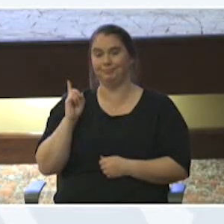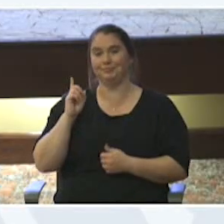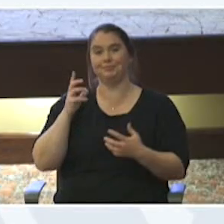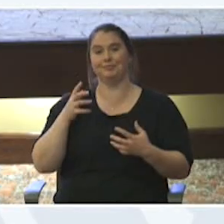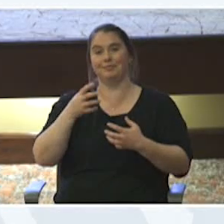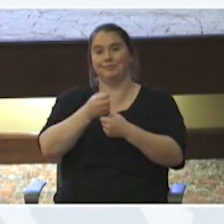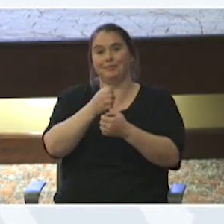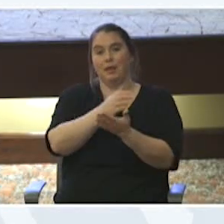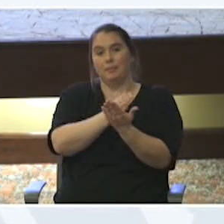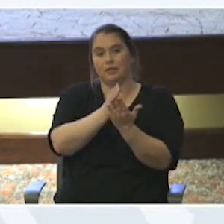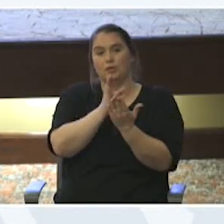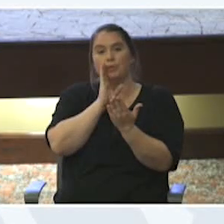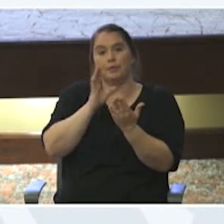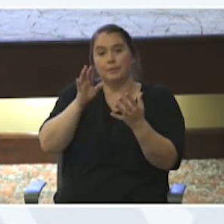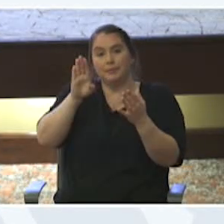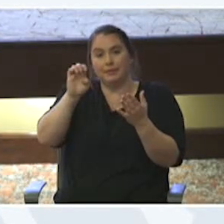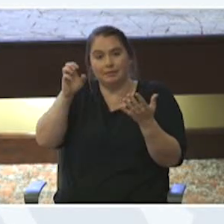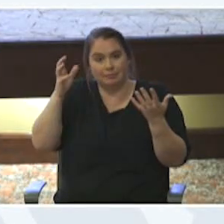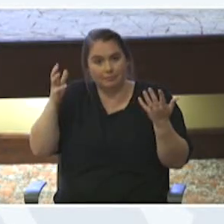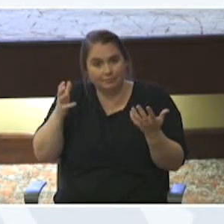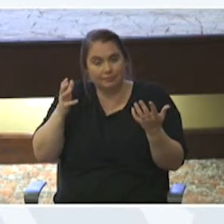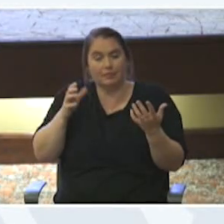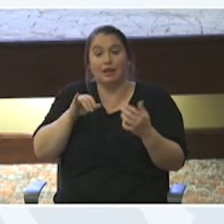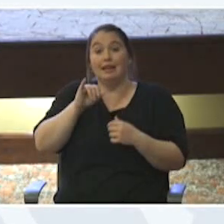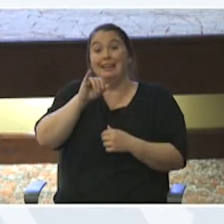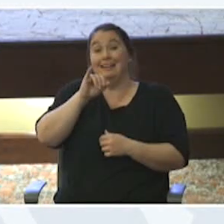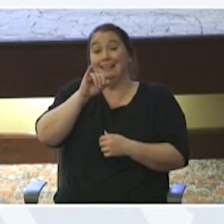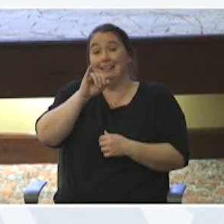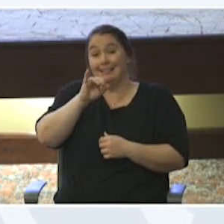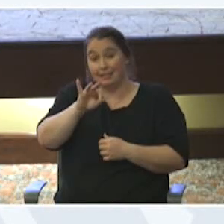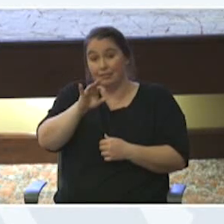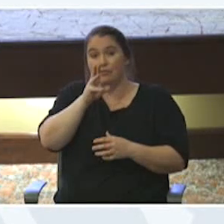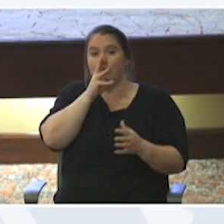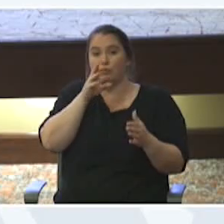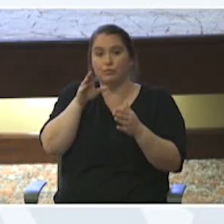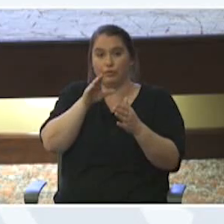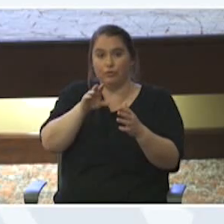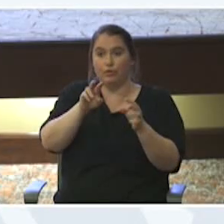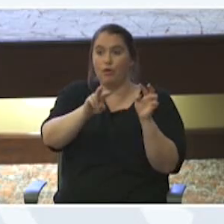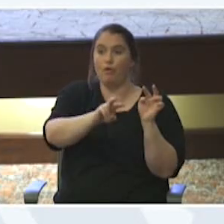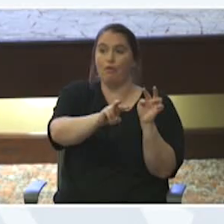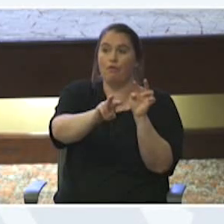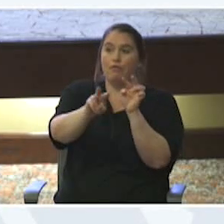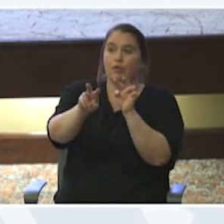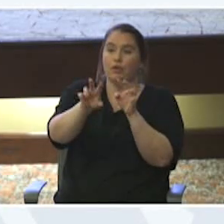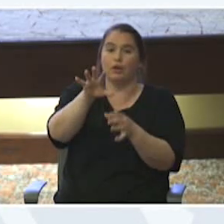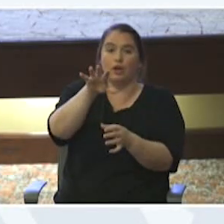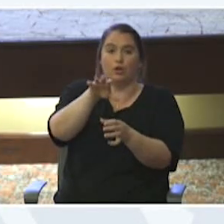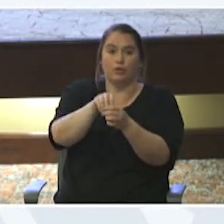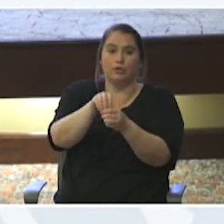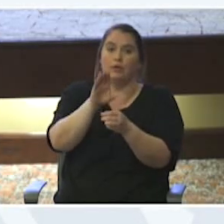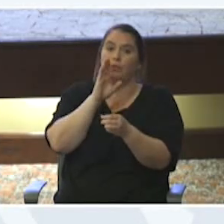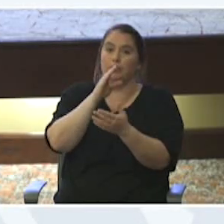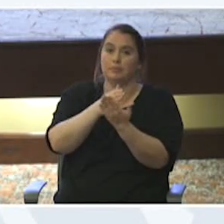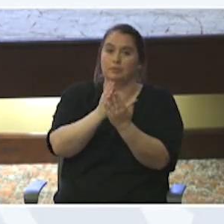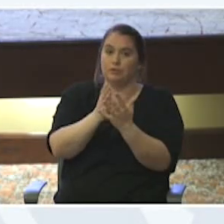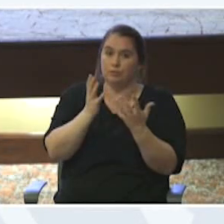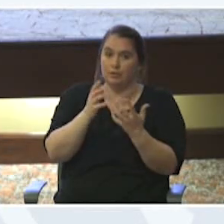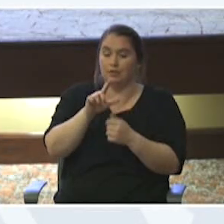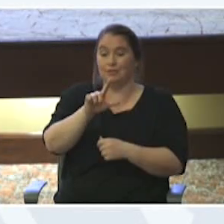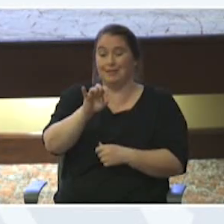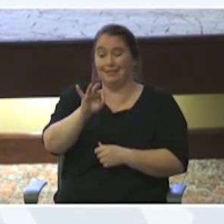budget would be and what the shortfall would be if the river overlook was included. Be a $29